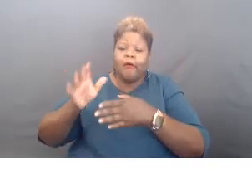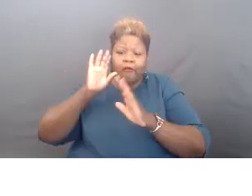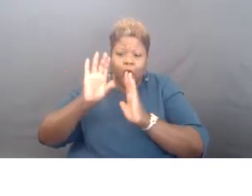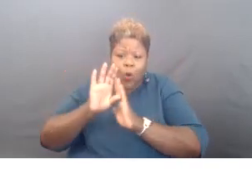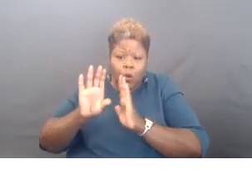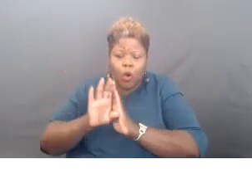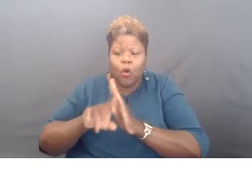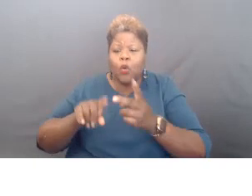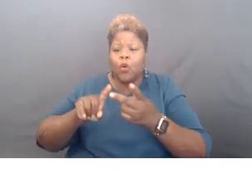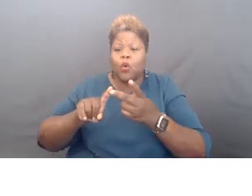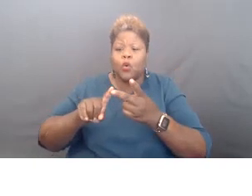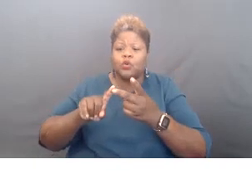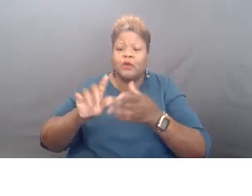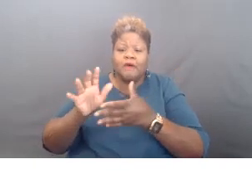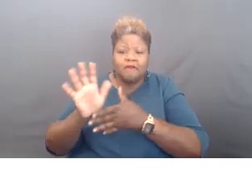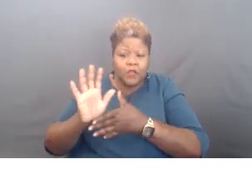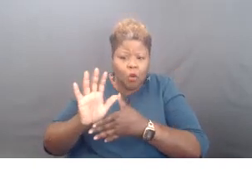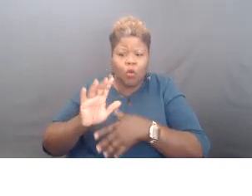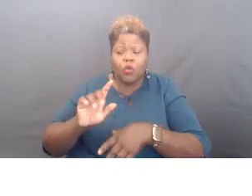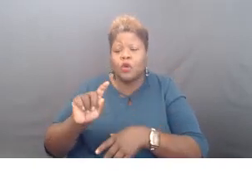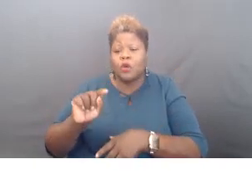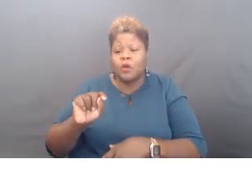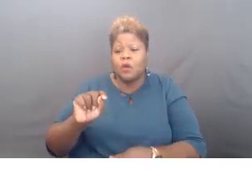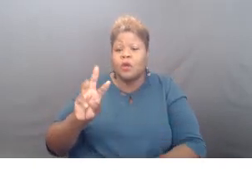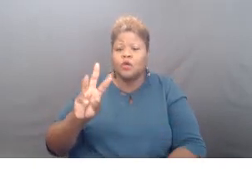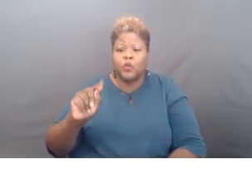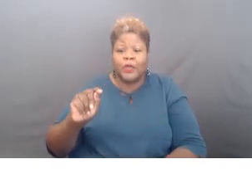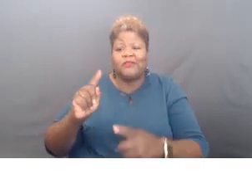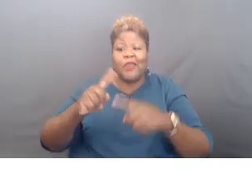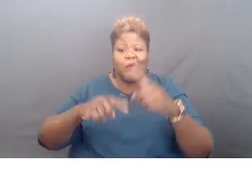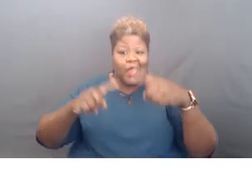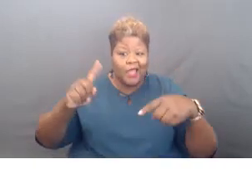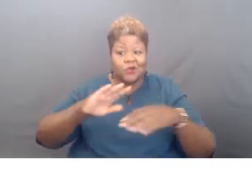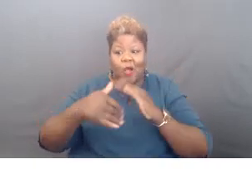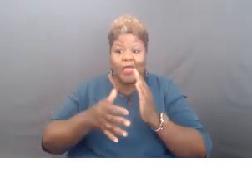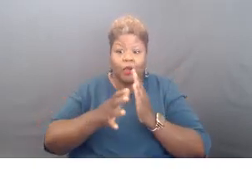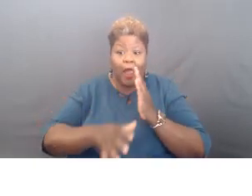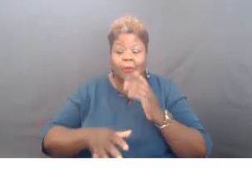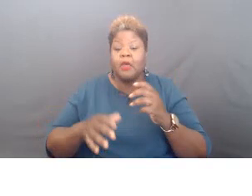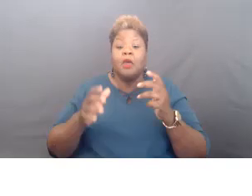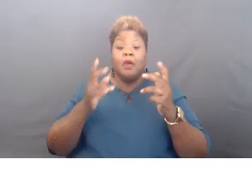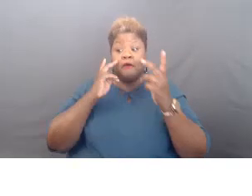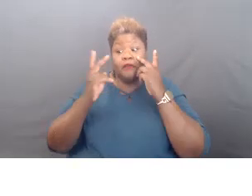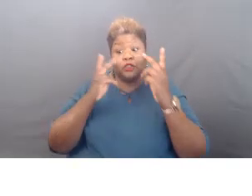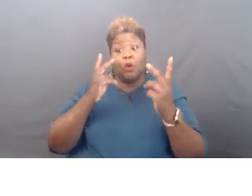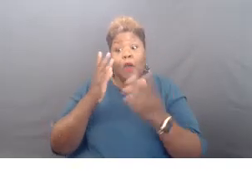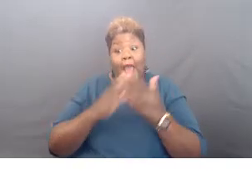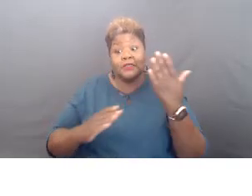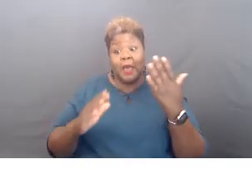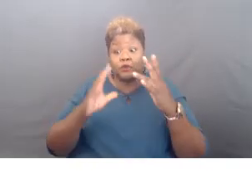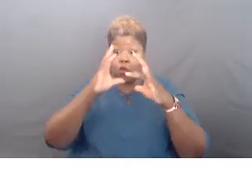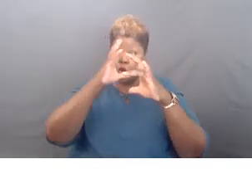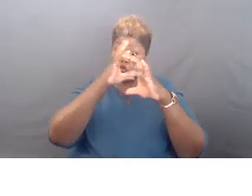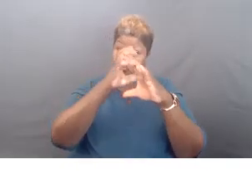fleets. There's a lot of different names for the same exact crap. So visual assets are incredibly important, not only because they will draw people to the